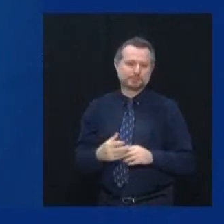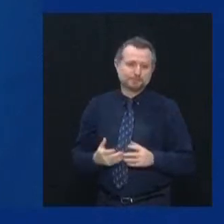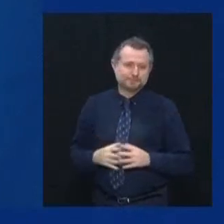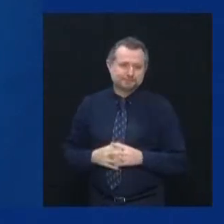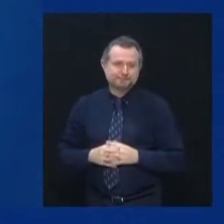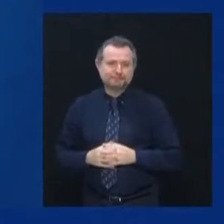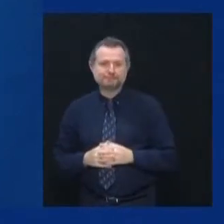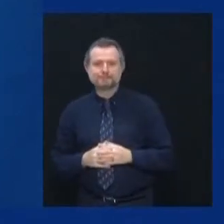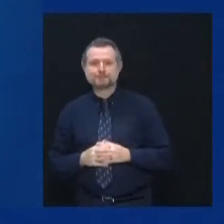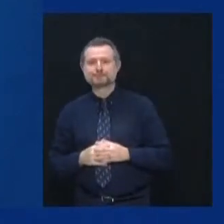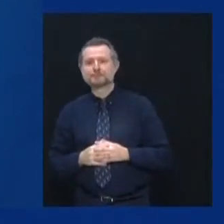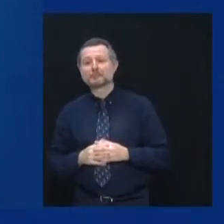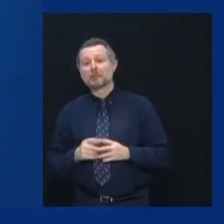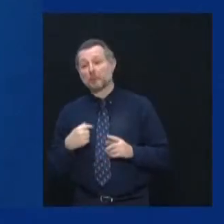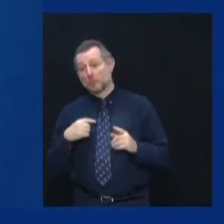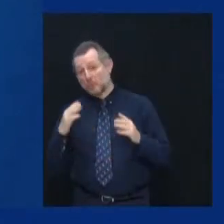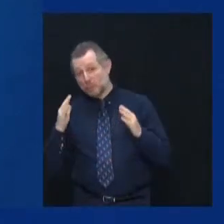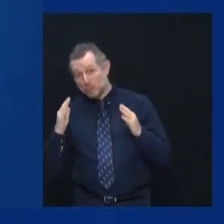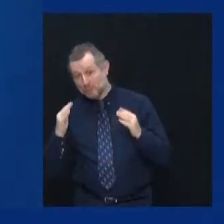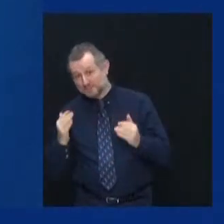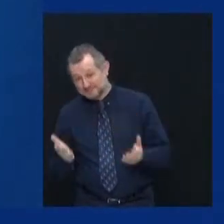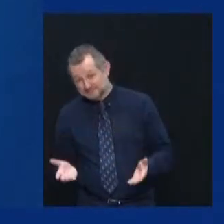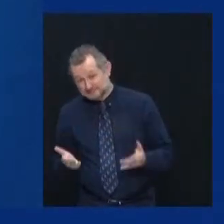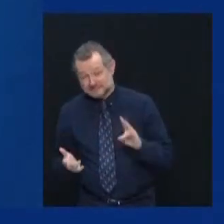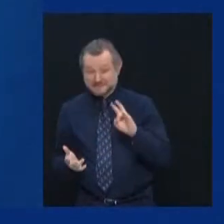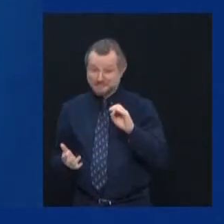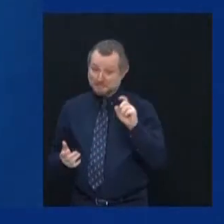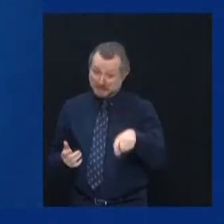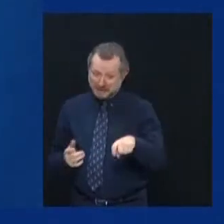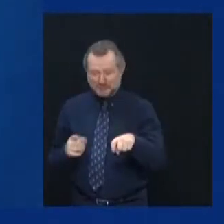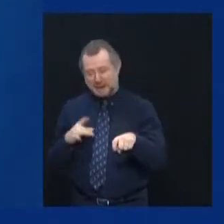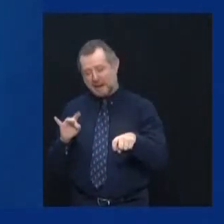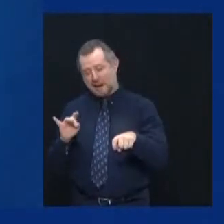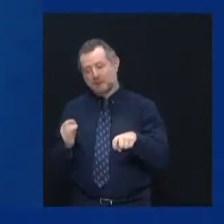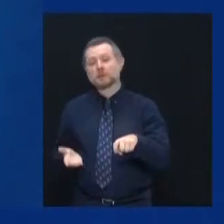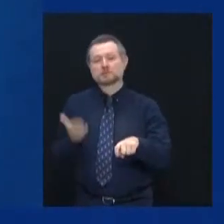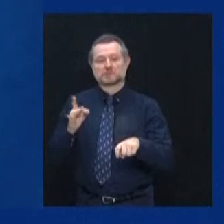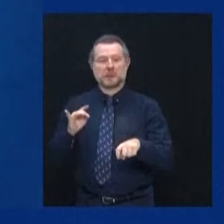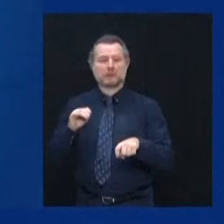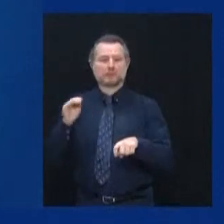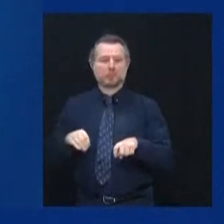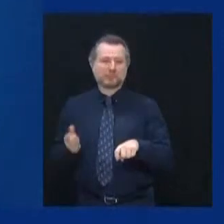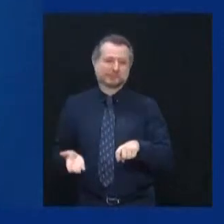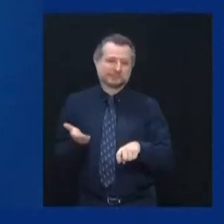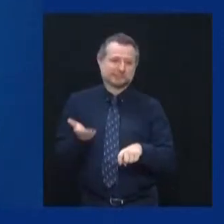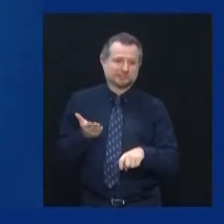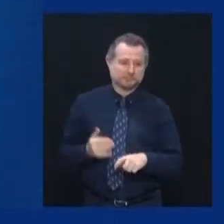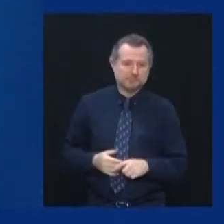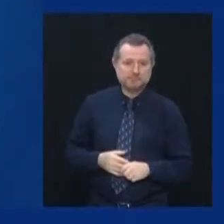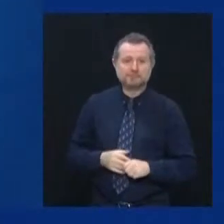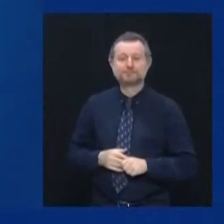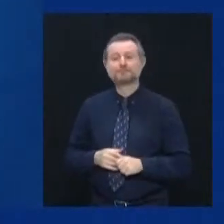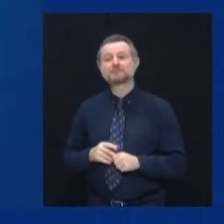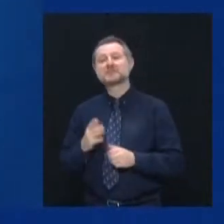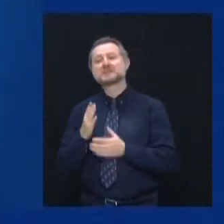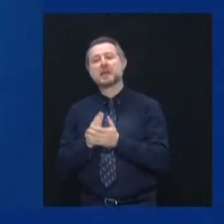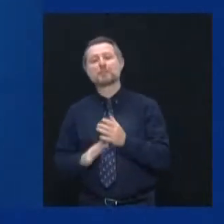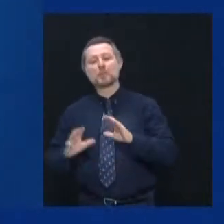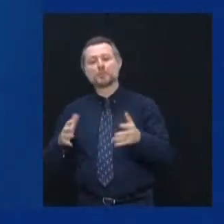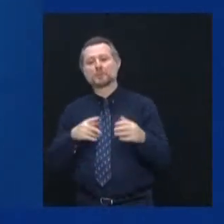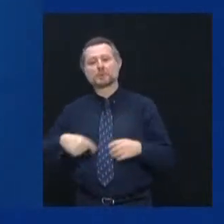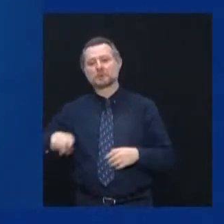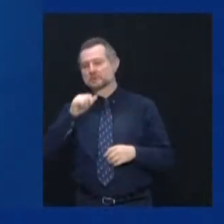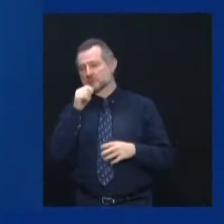We hope to get that number up to 80% because you are going to have drop-off with other groups in the